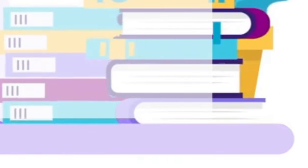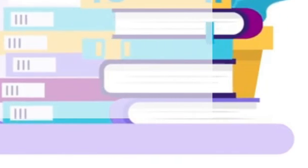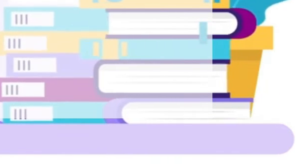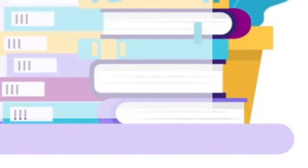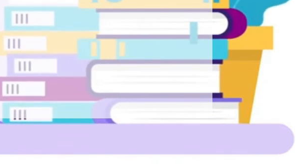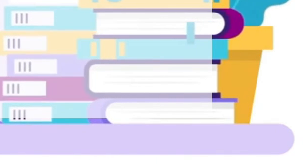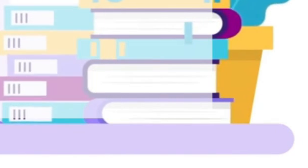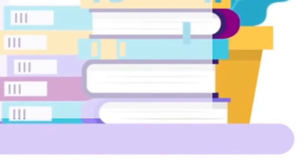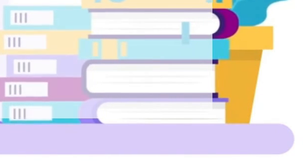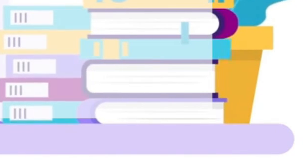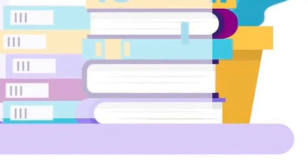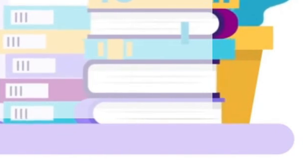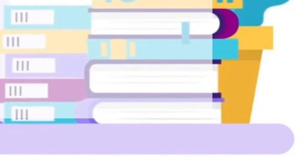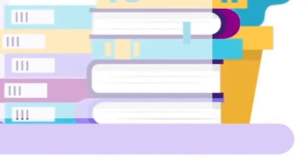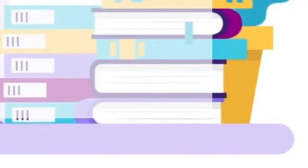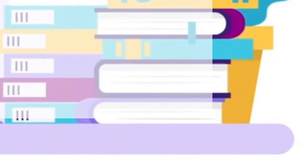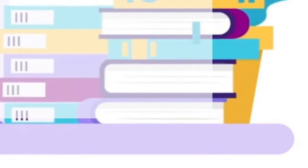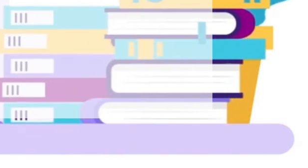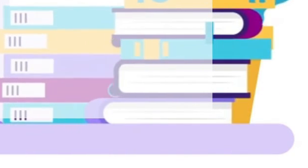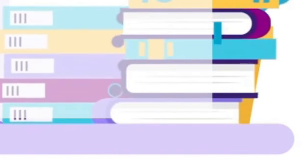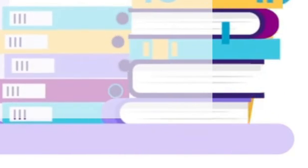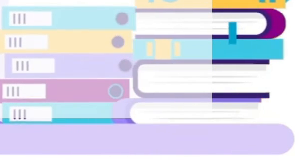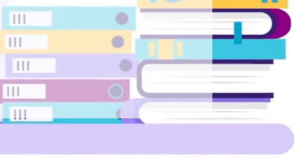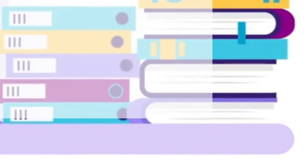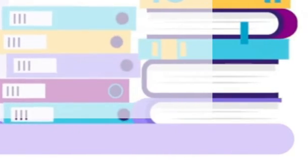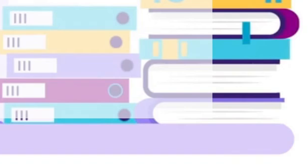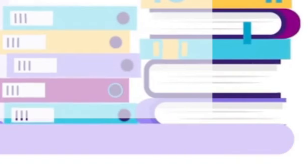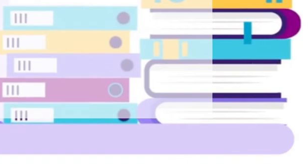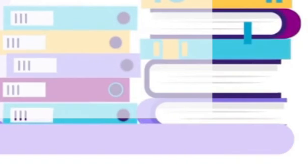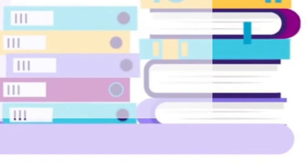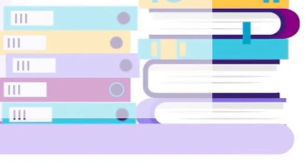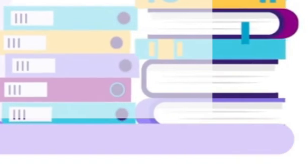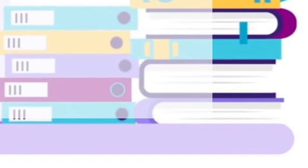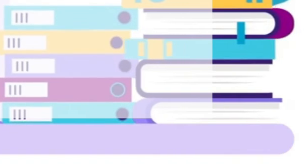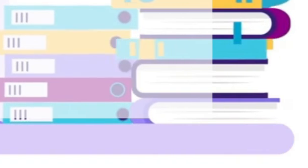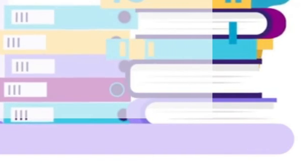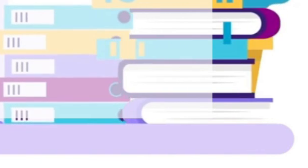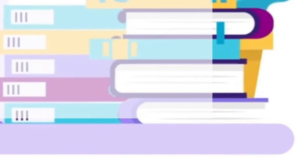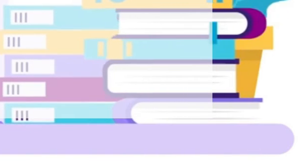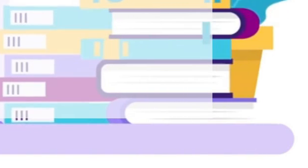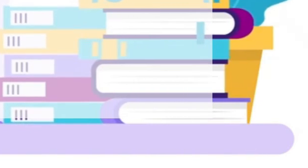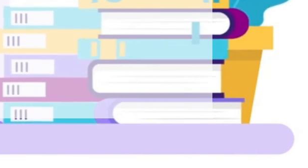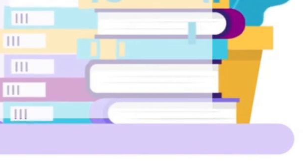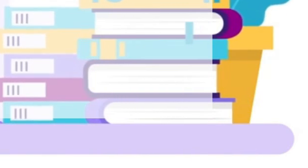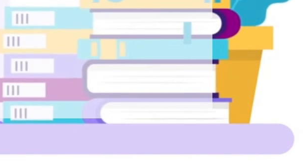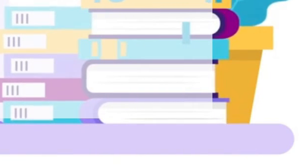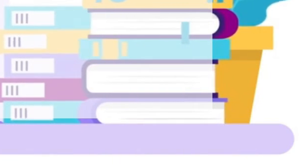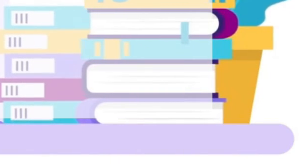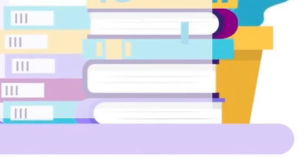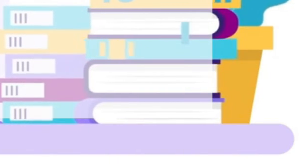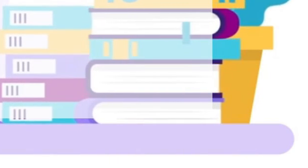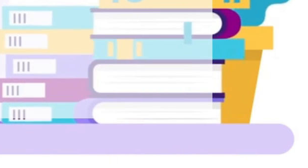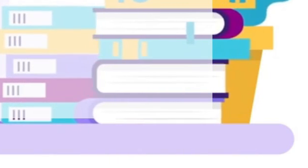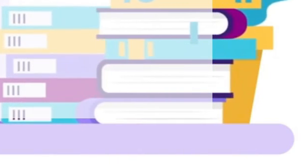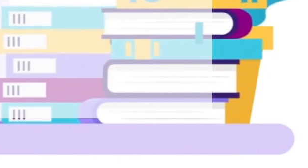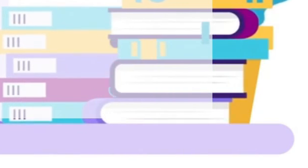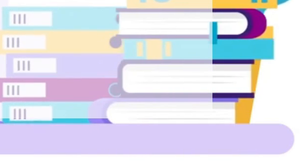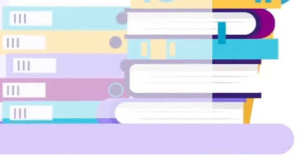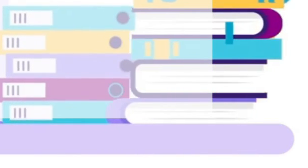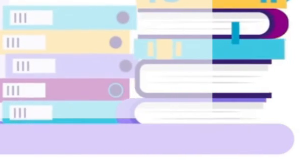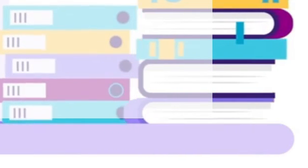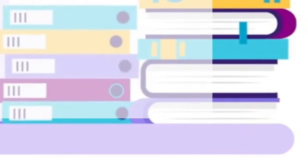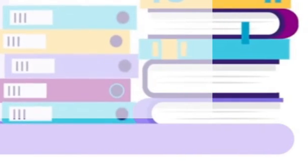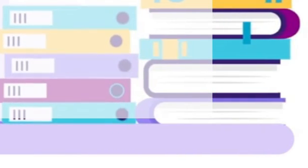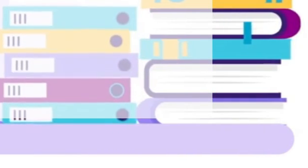Let's try this sentence. While dancing on stage, Mary wore a skirt that was short and striped and a